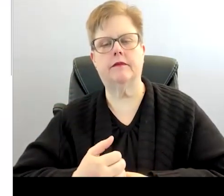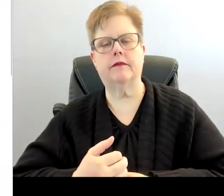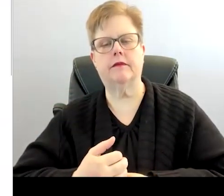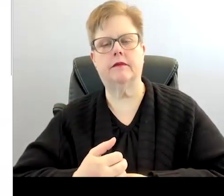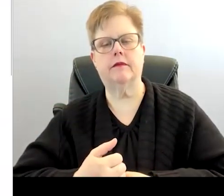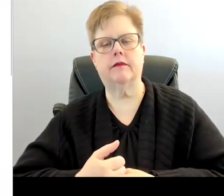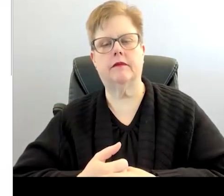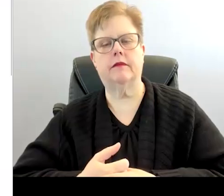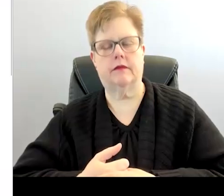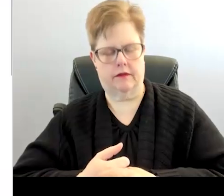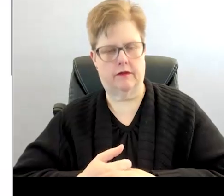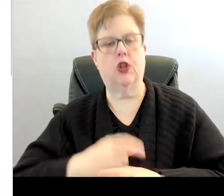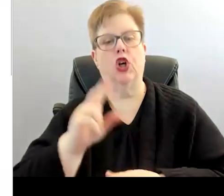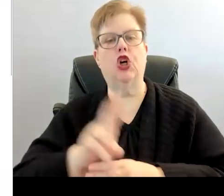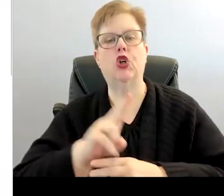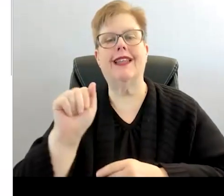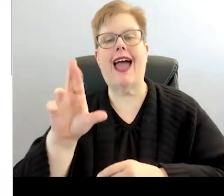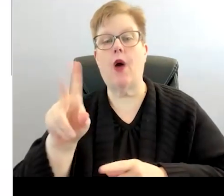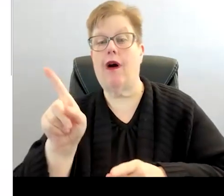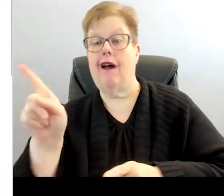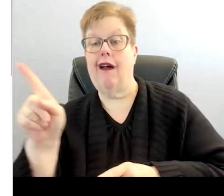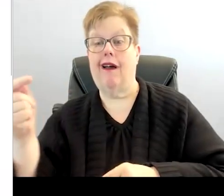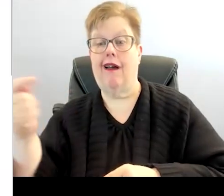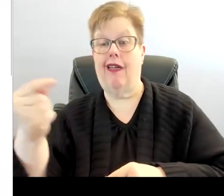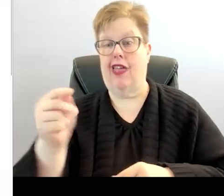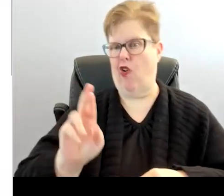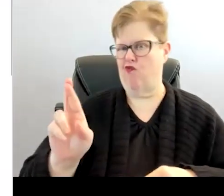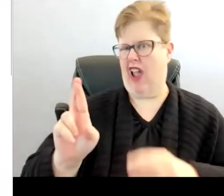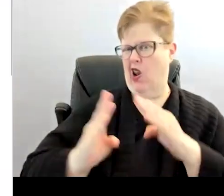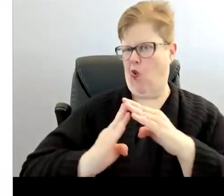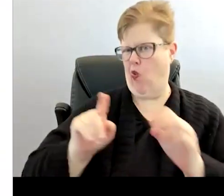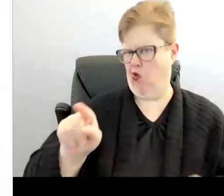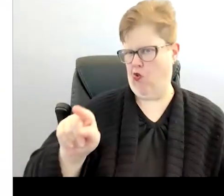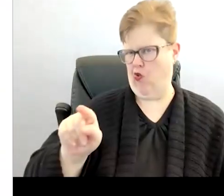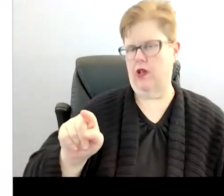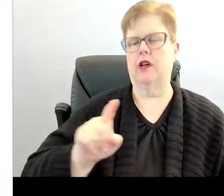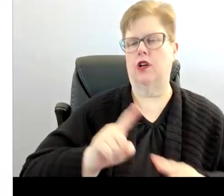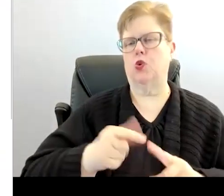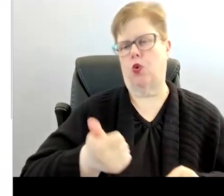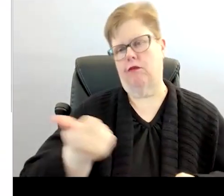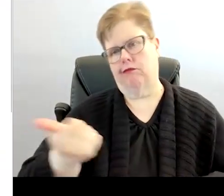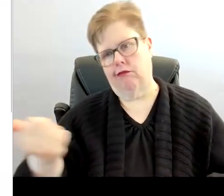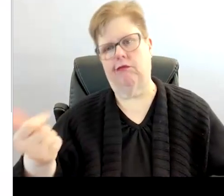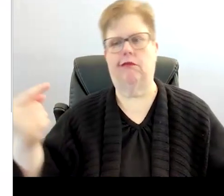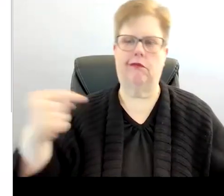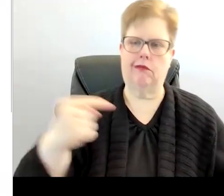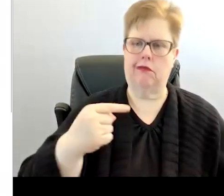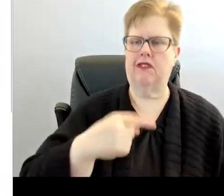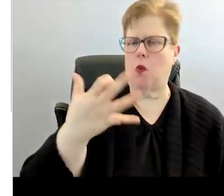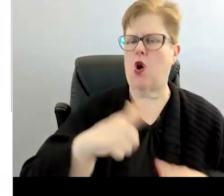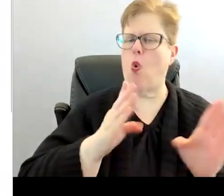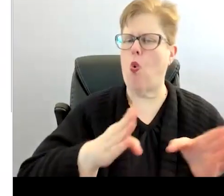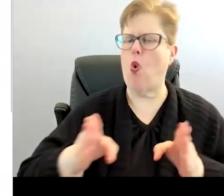is by using these arrows over here on the upper right, just to go forward and backward if you want to go in